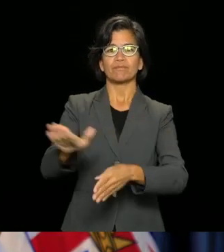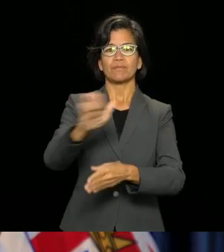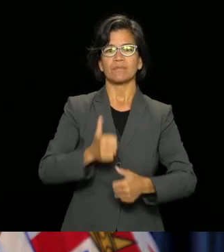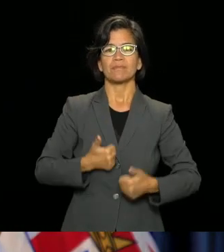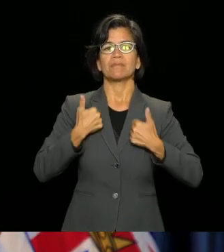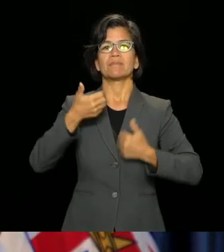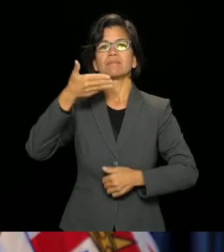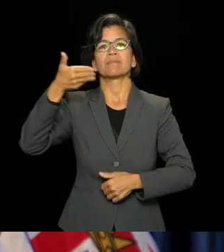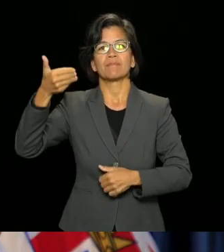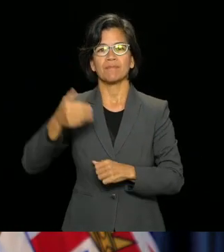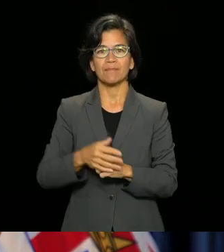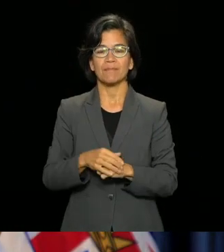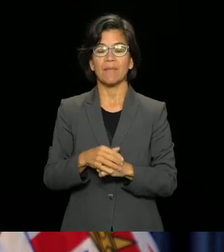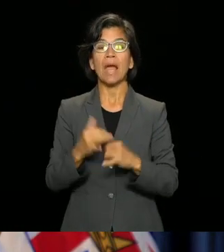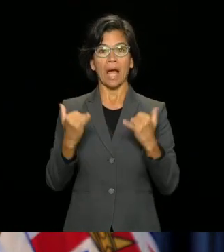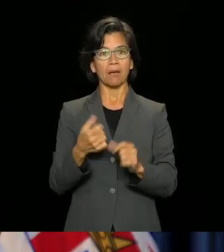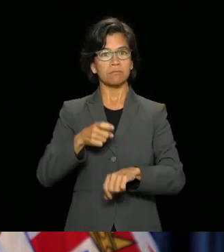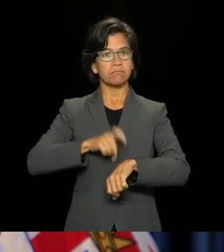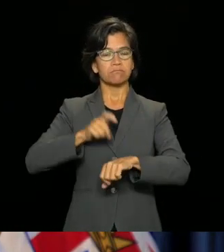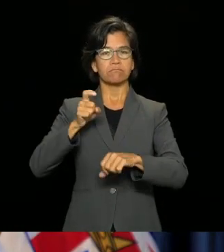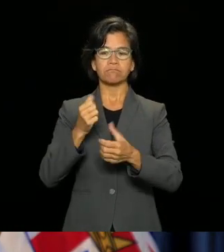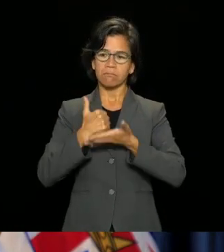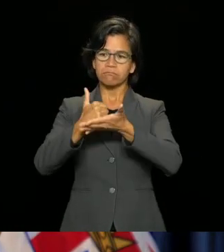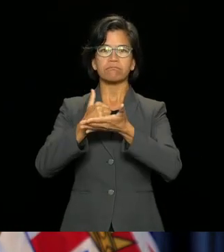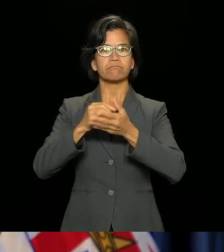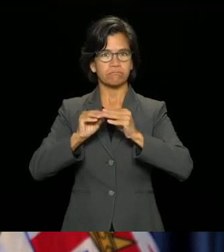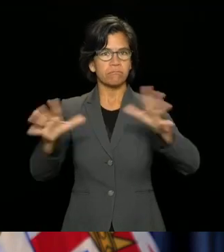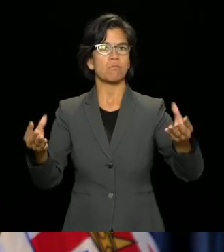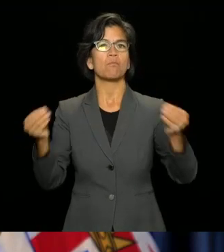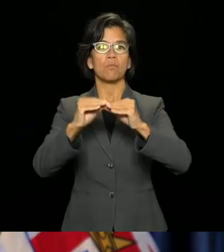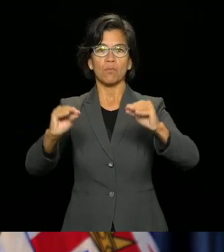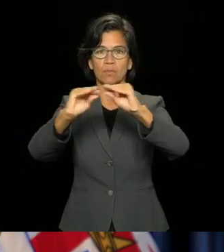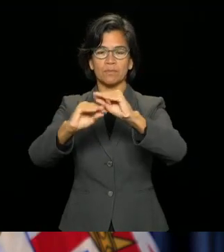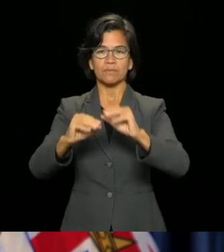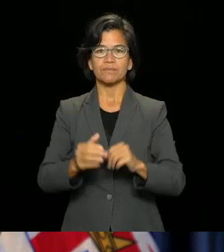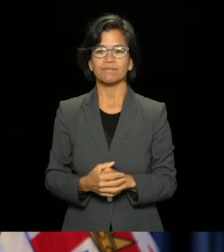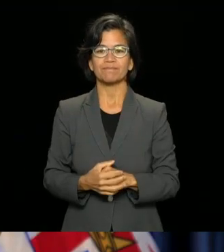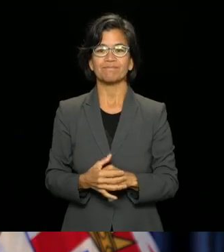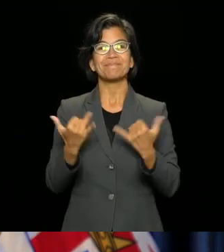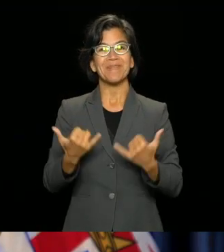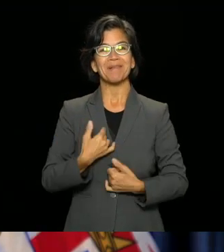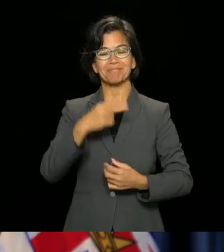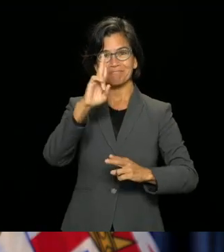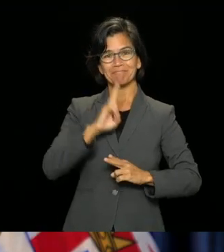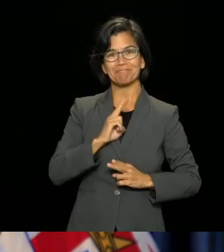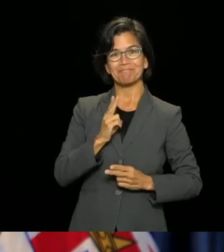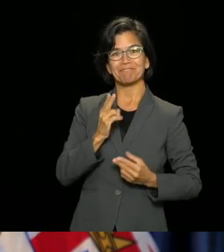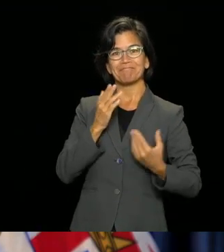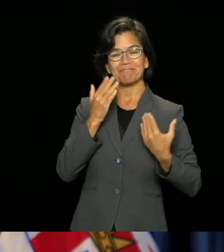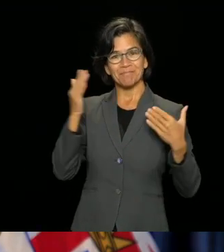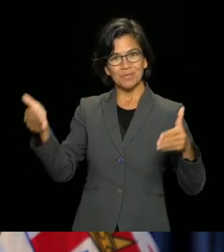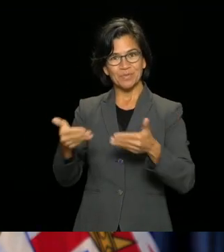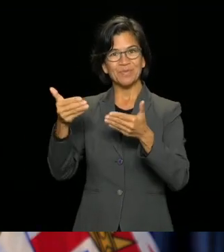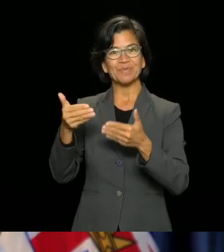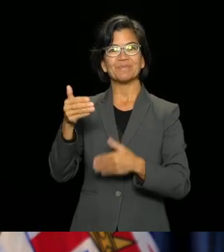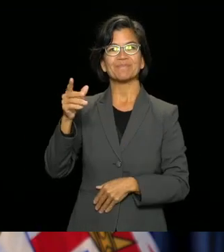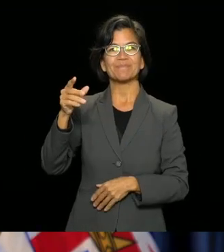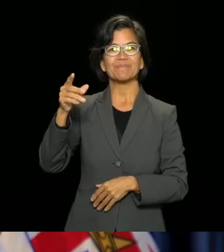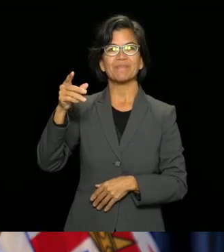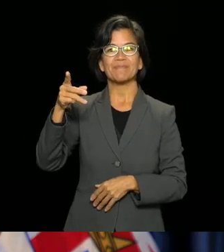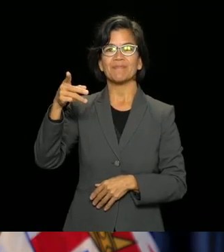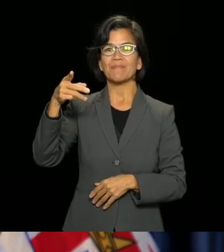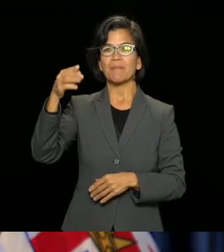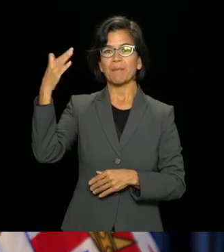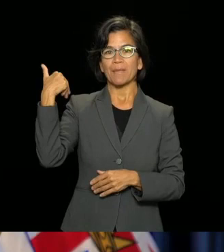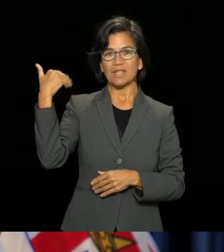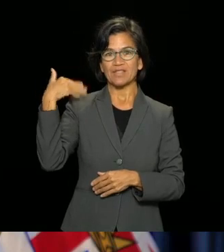now, more help is on its way. It is now my honour to introduce the Minister of Public Safety and Solicitor